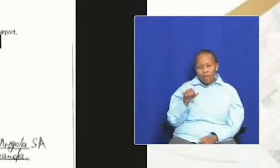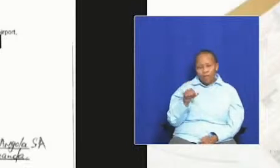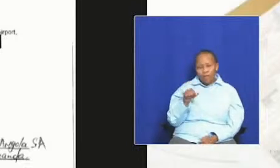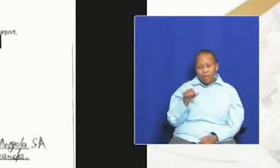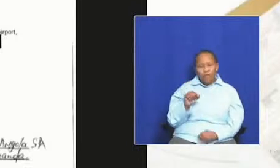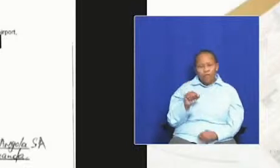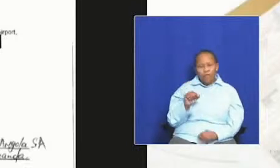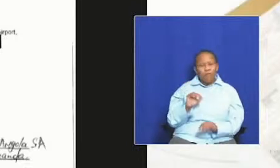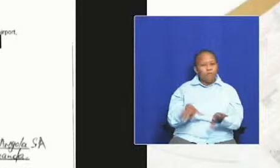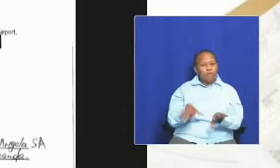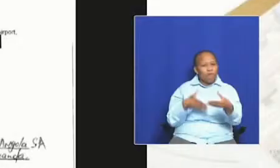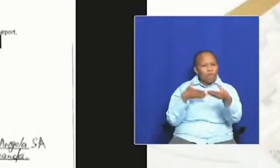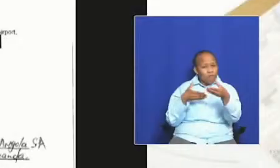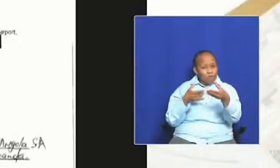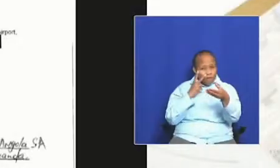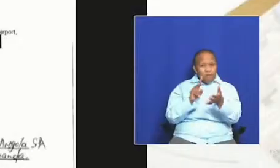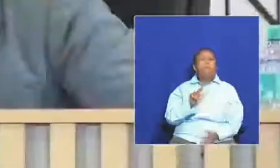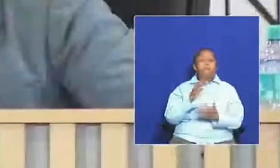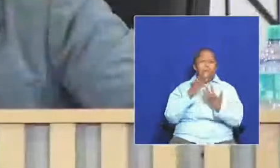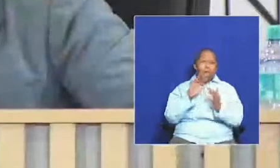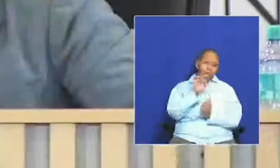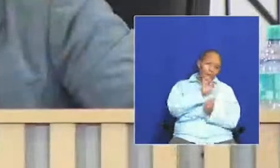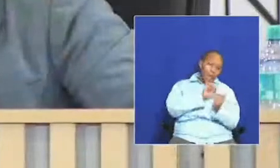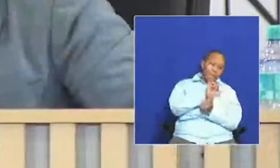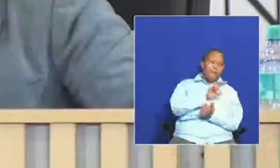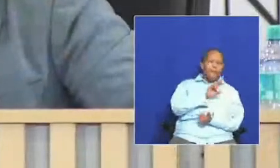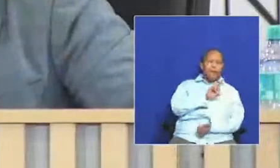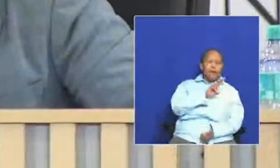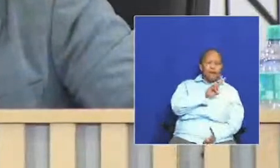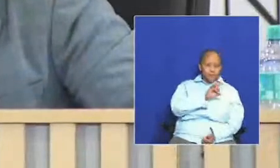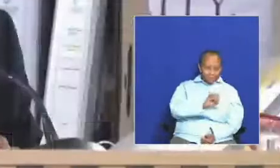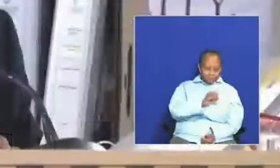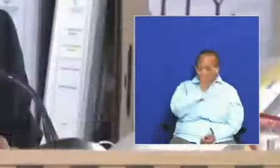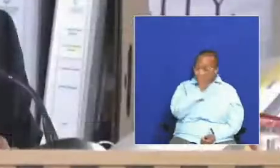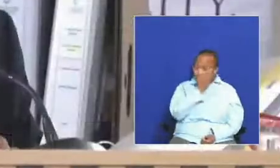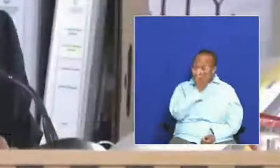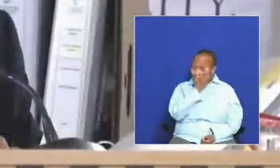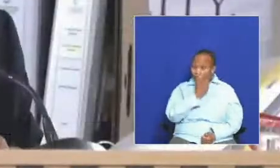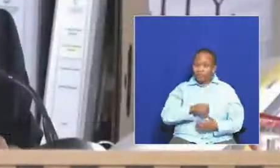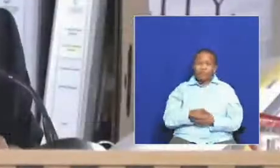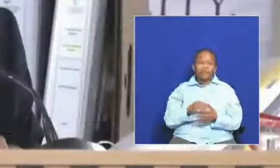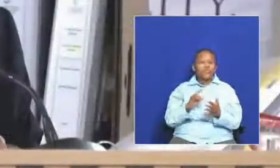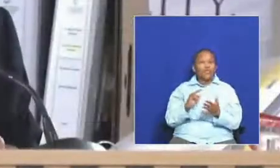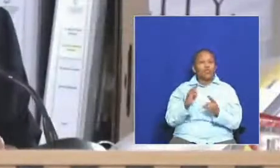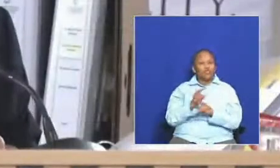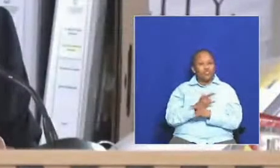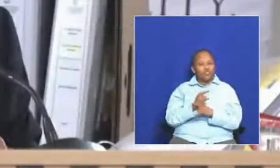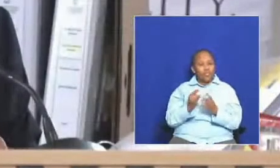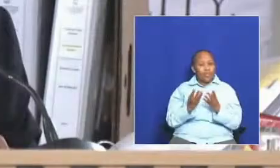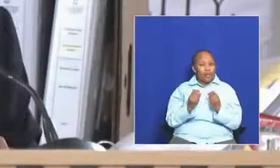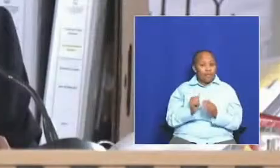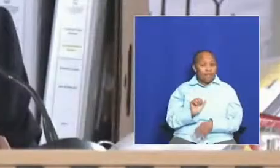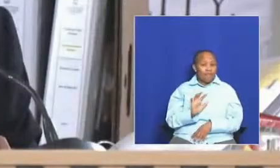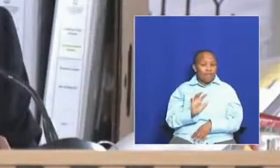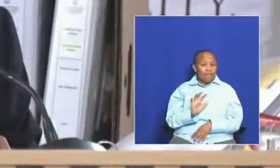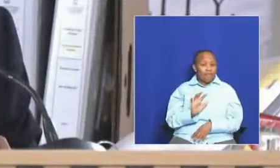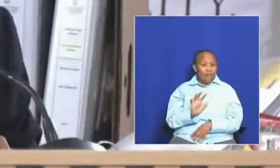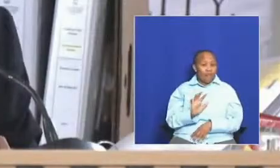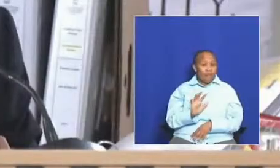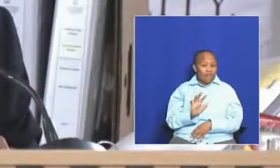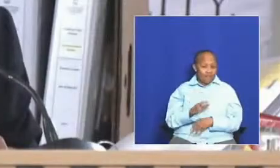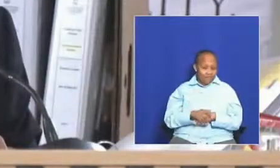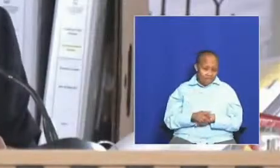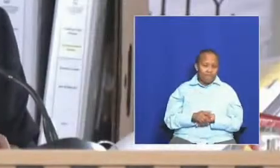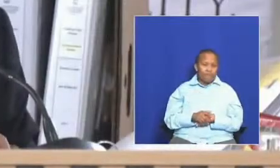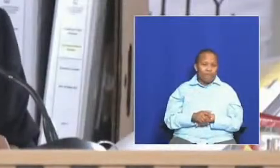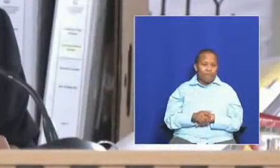Now let's go back to 120. Yes, I'm on 120. At chat number 5. There is that document